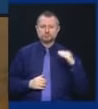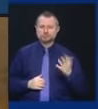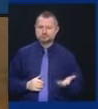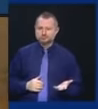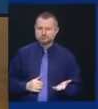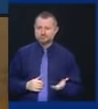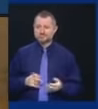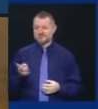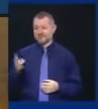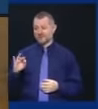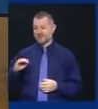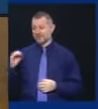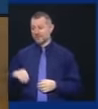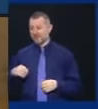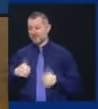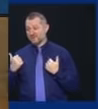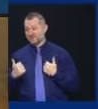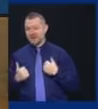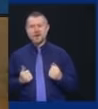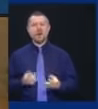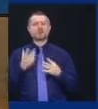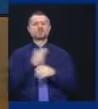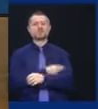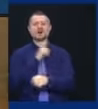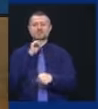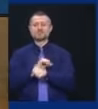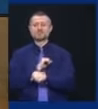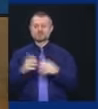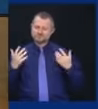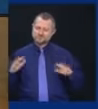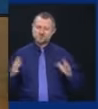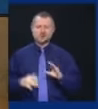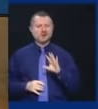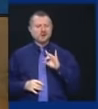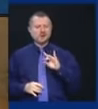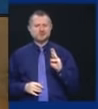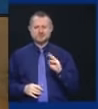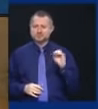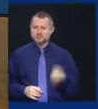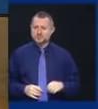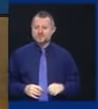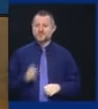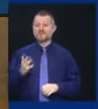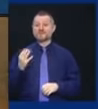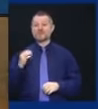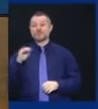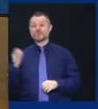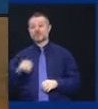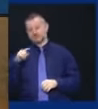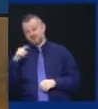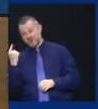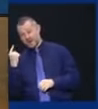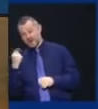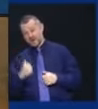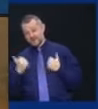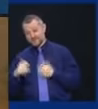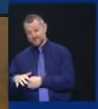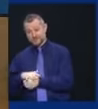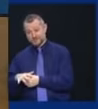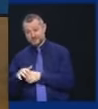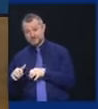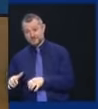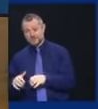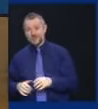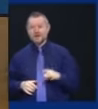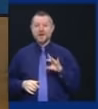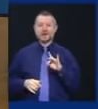79%, 86% vaccinated. 14% of the population is black. Only 8%